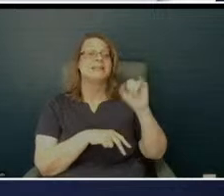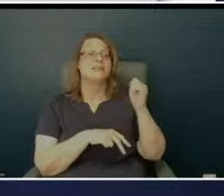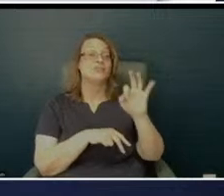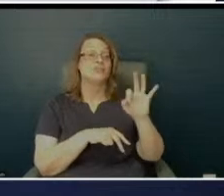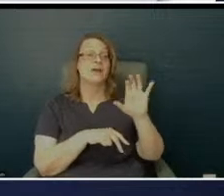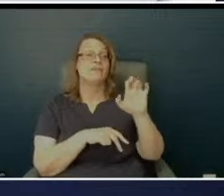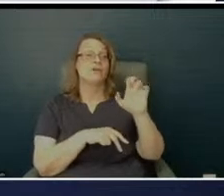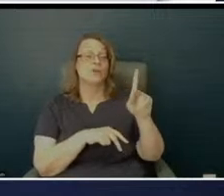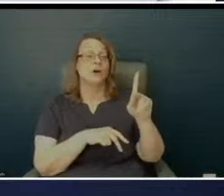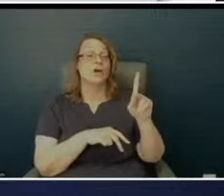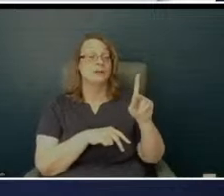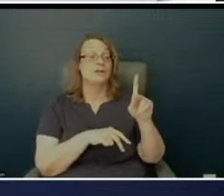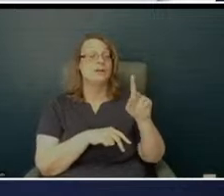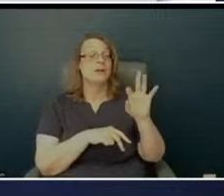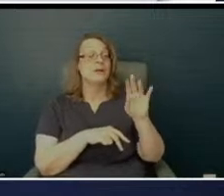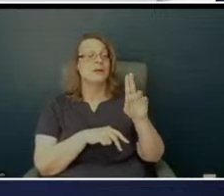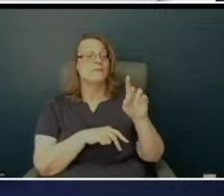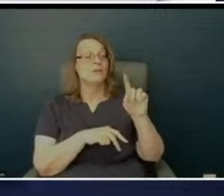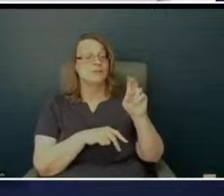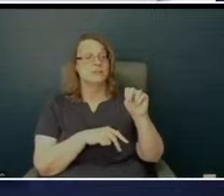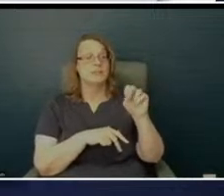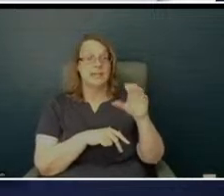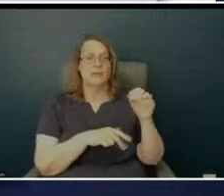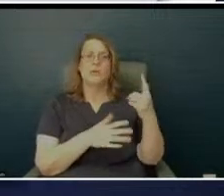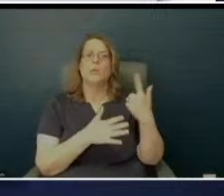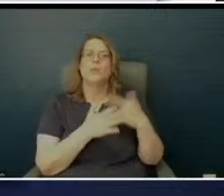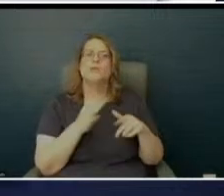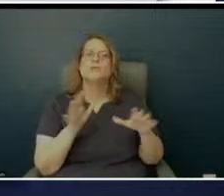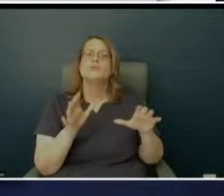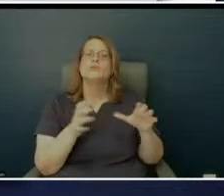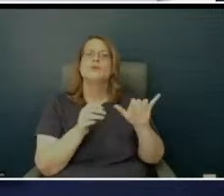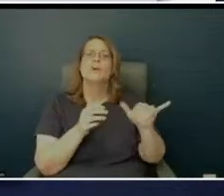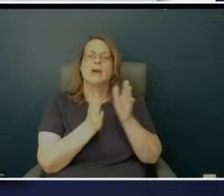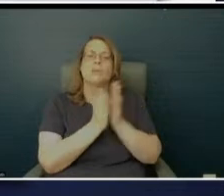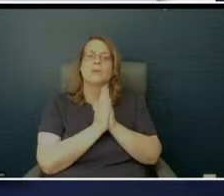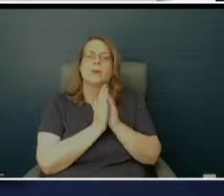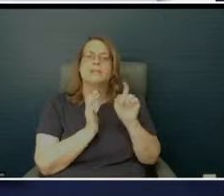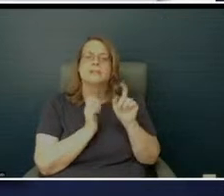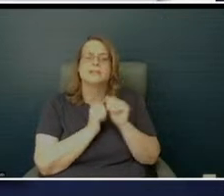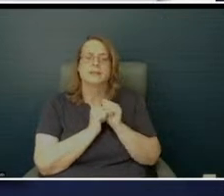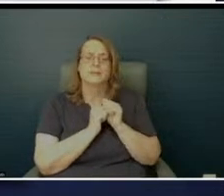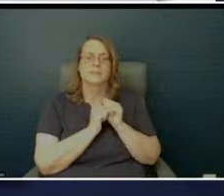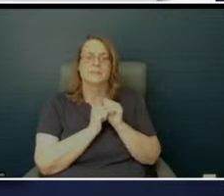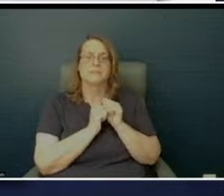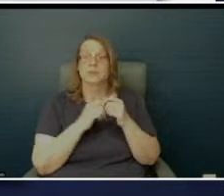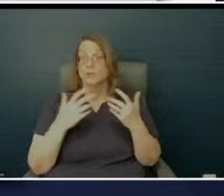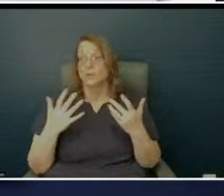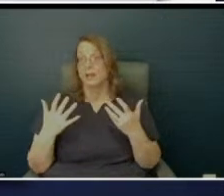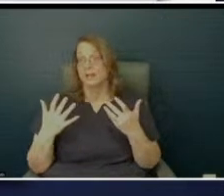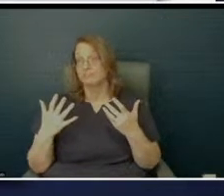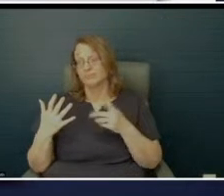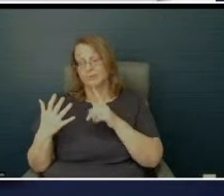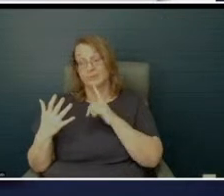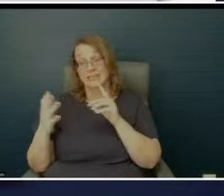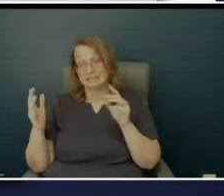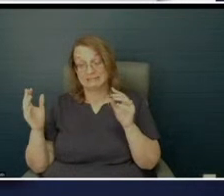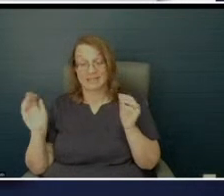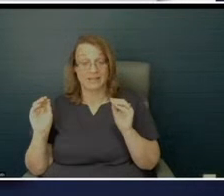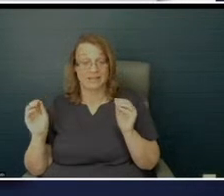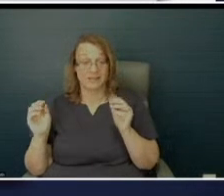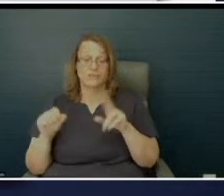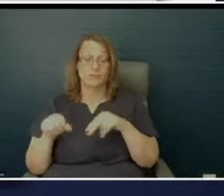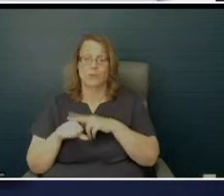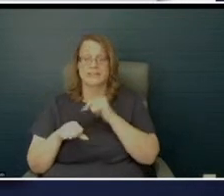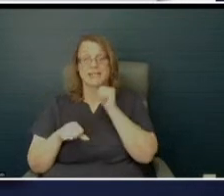County. What did you do with this request? Well, really nothing. Certainly didn't send Mr. Clark to